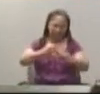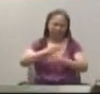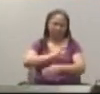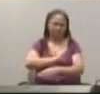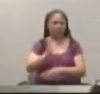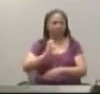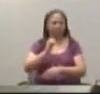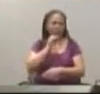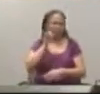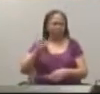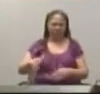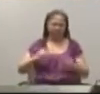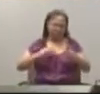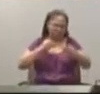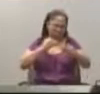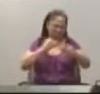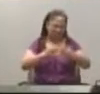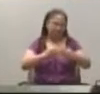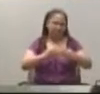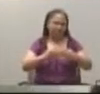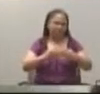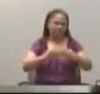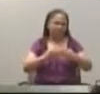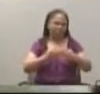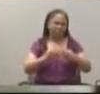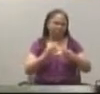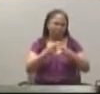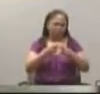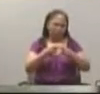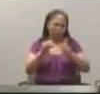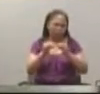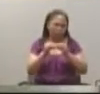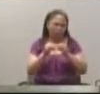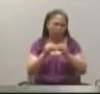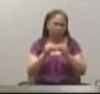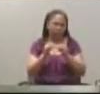yet. We are almost there, but not yet.